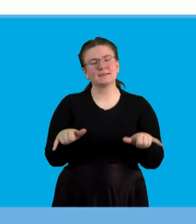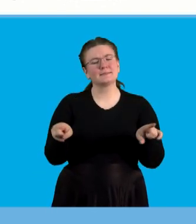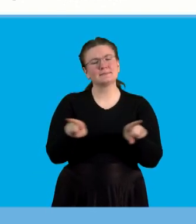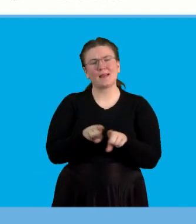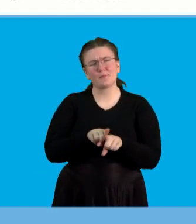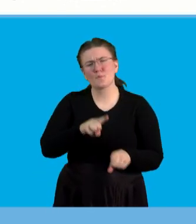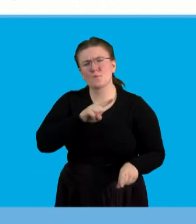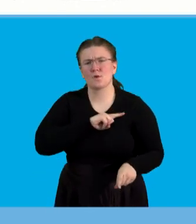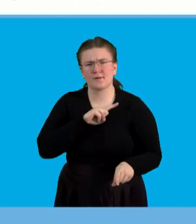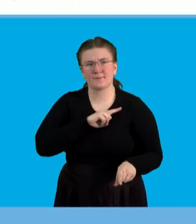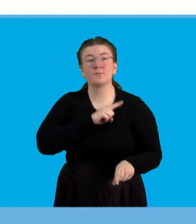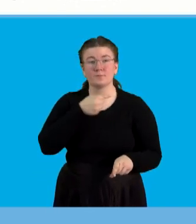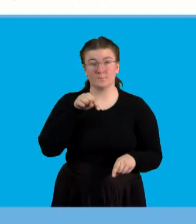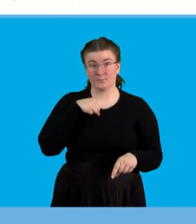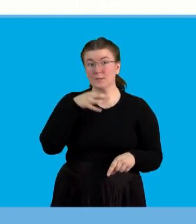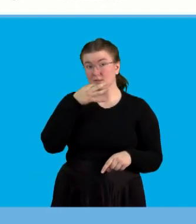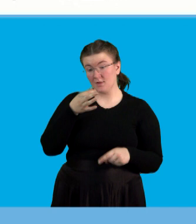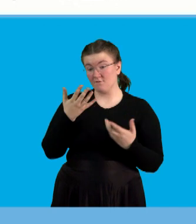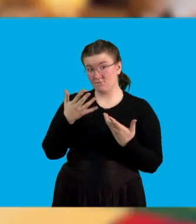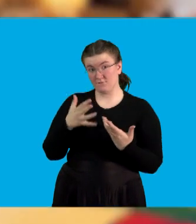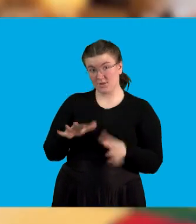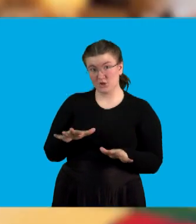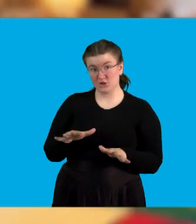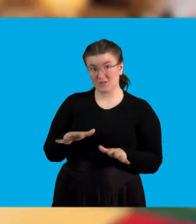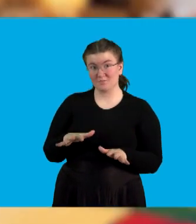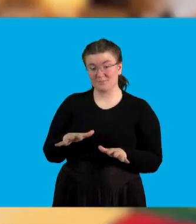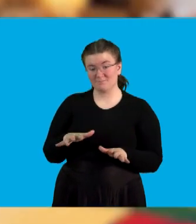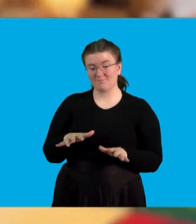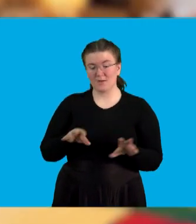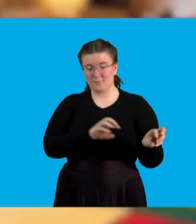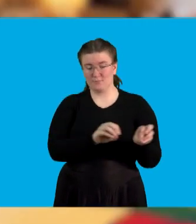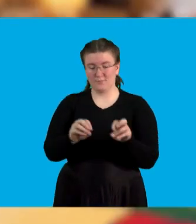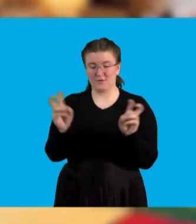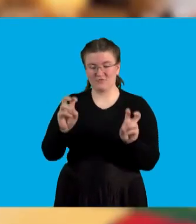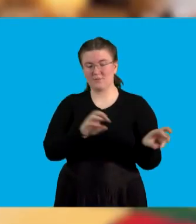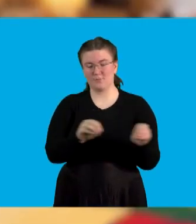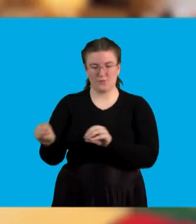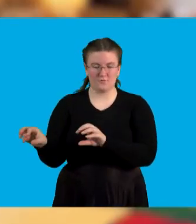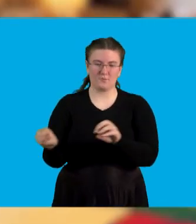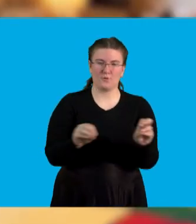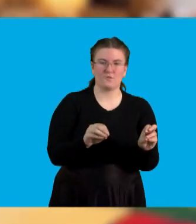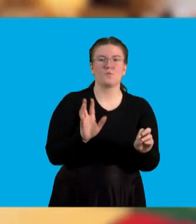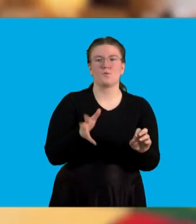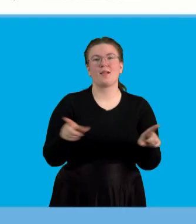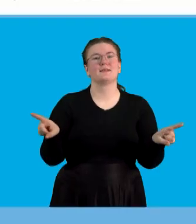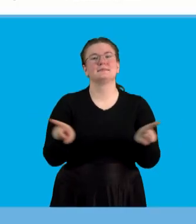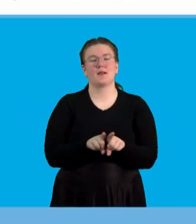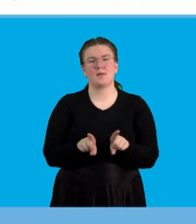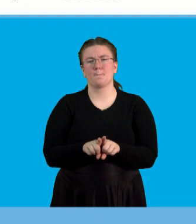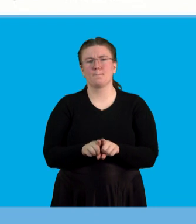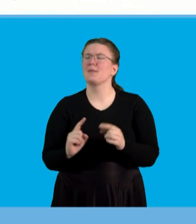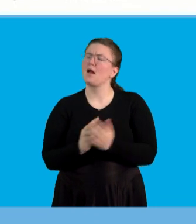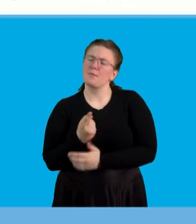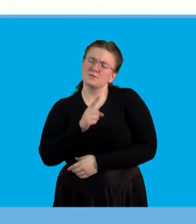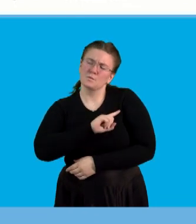same at all points? We did say that in series, the current is going to be the same at whichever point that we're measuring. So why does that